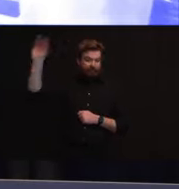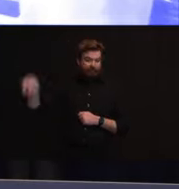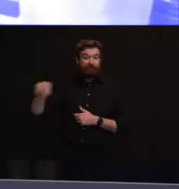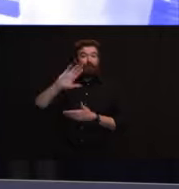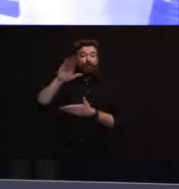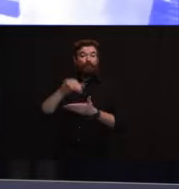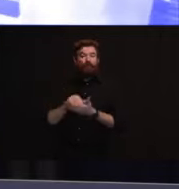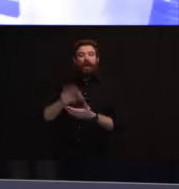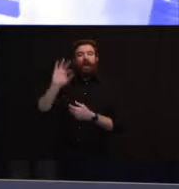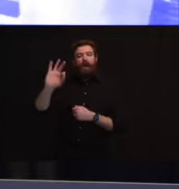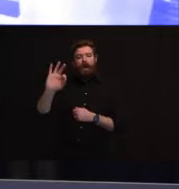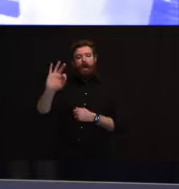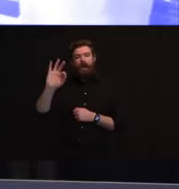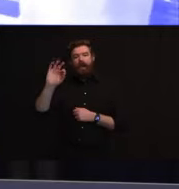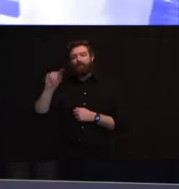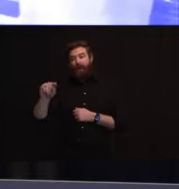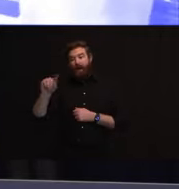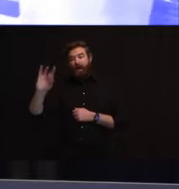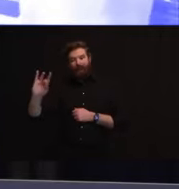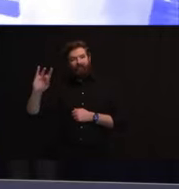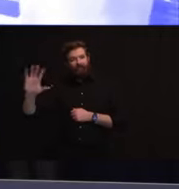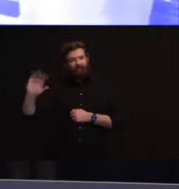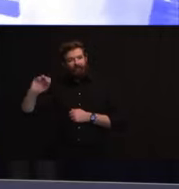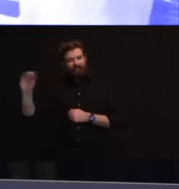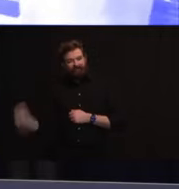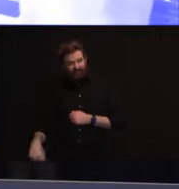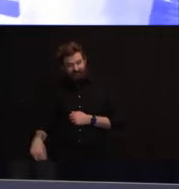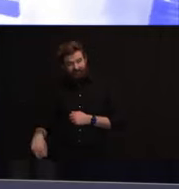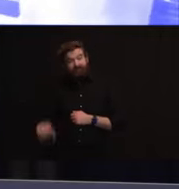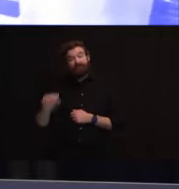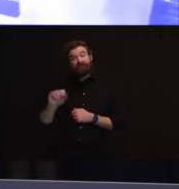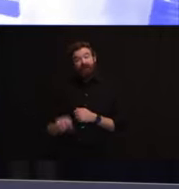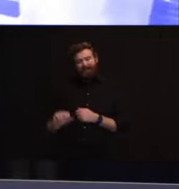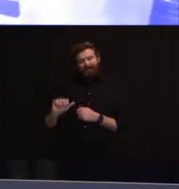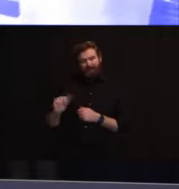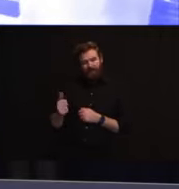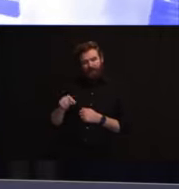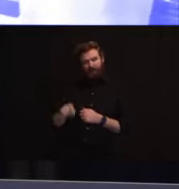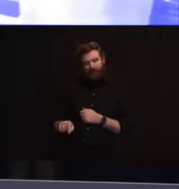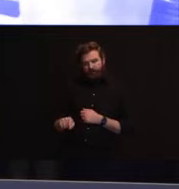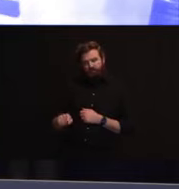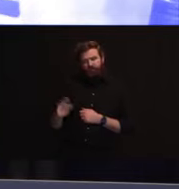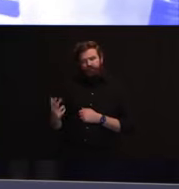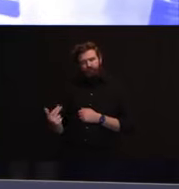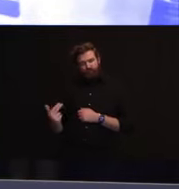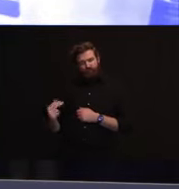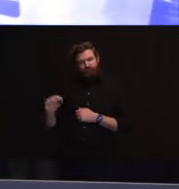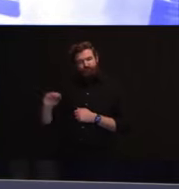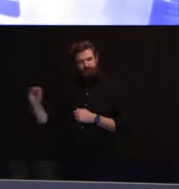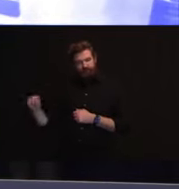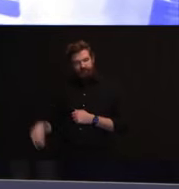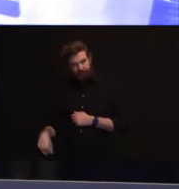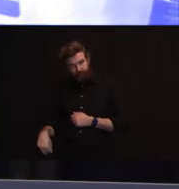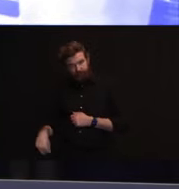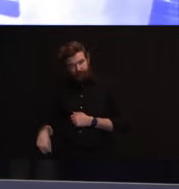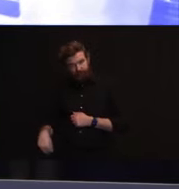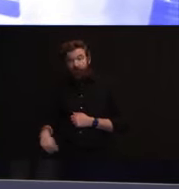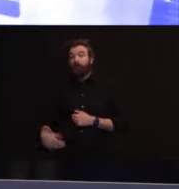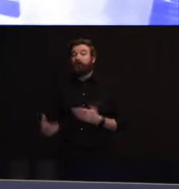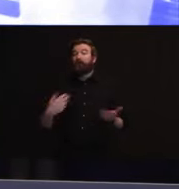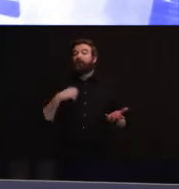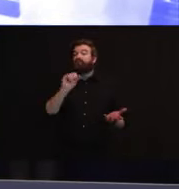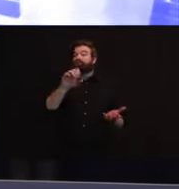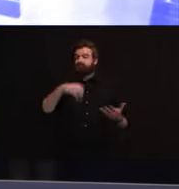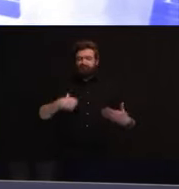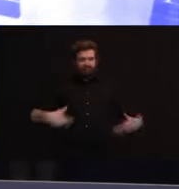9.85, and the southern part of the state 10.13. That concludes my daily report. Stay safe,